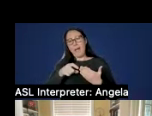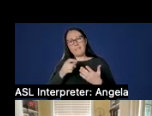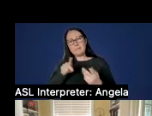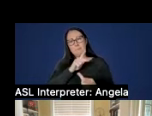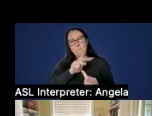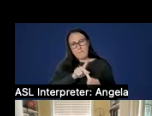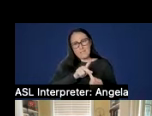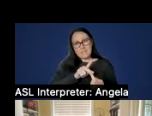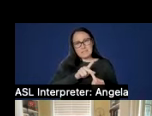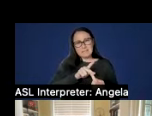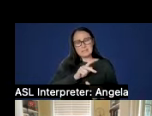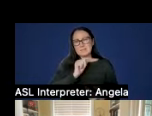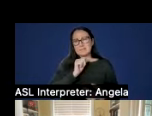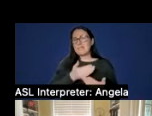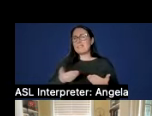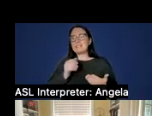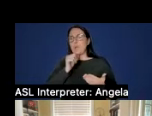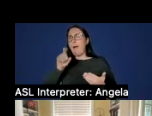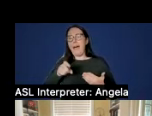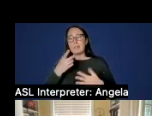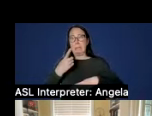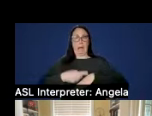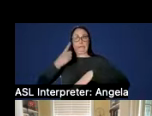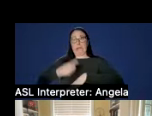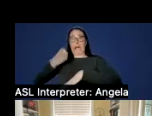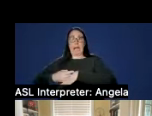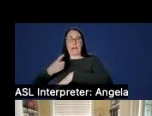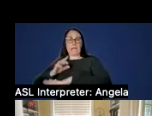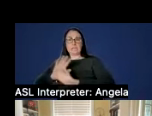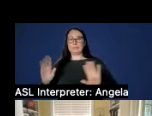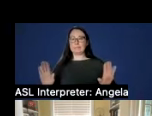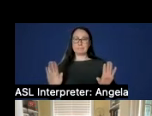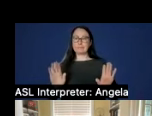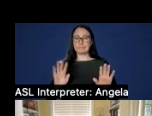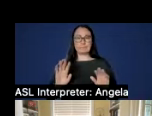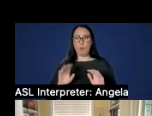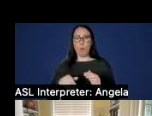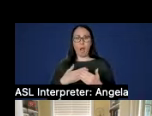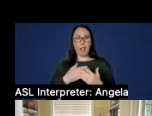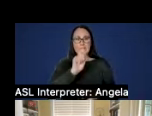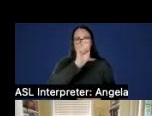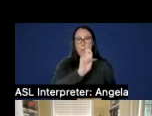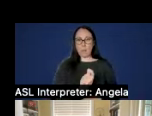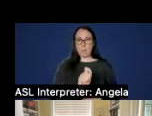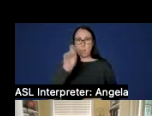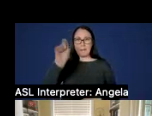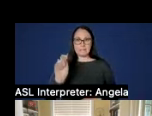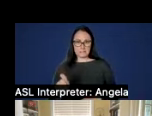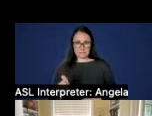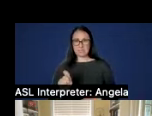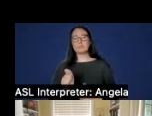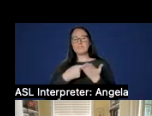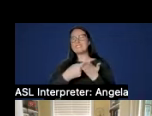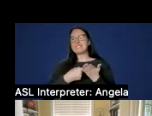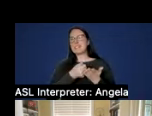be on time. Things are, just all of these bullet points we've gone over plenty of times